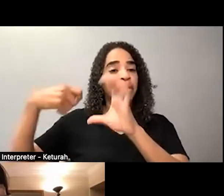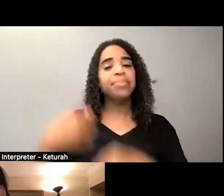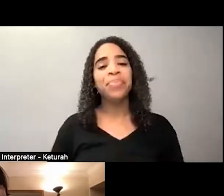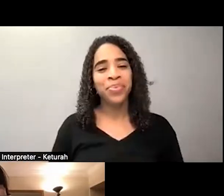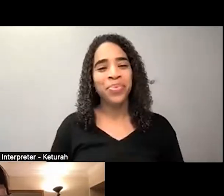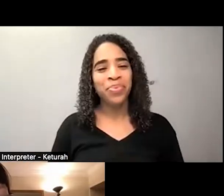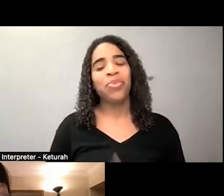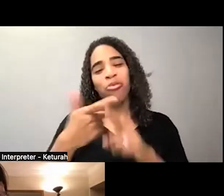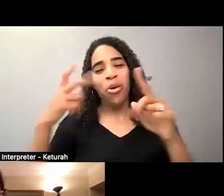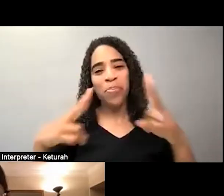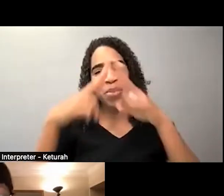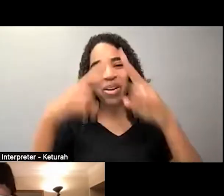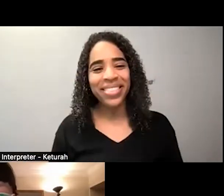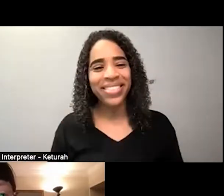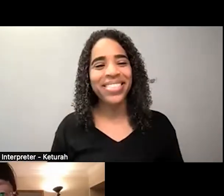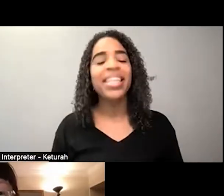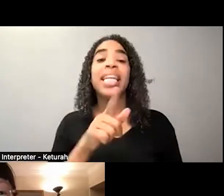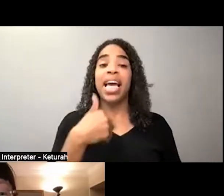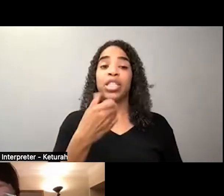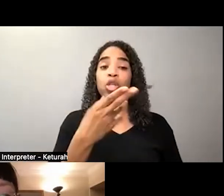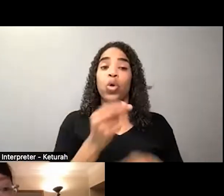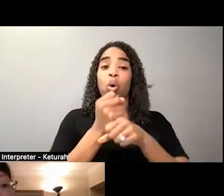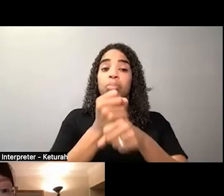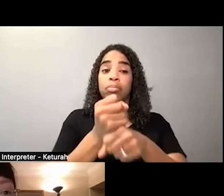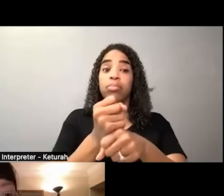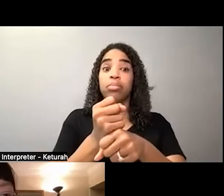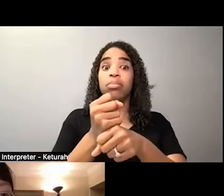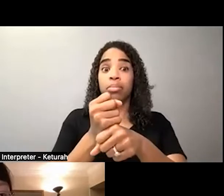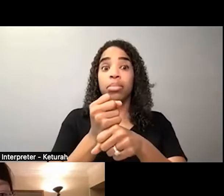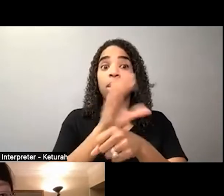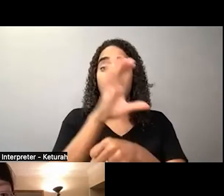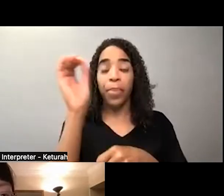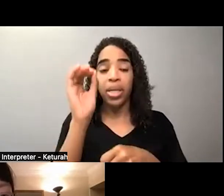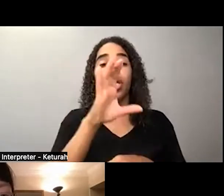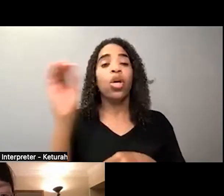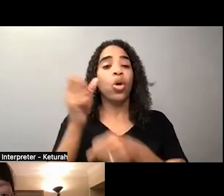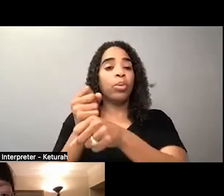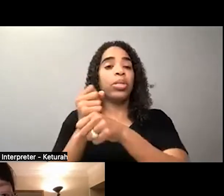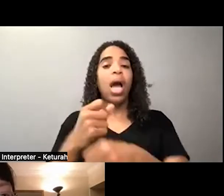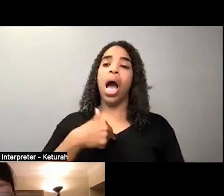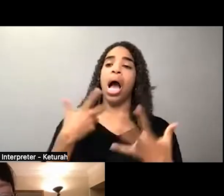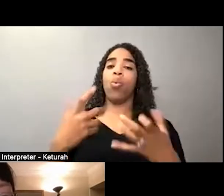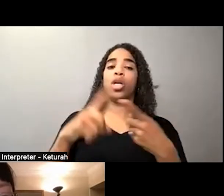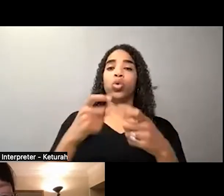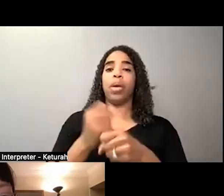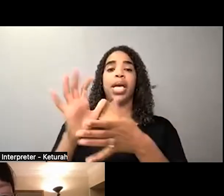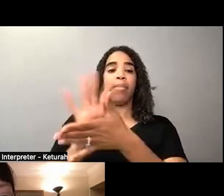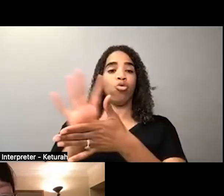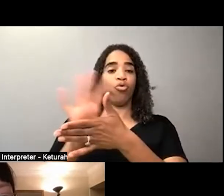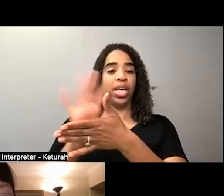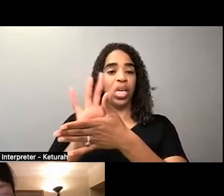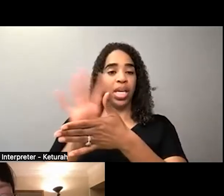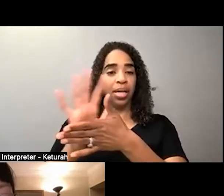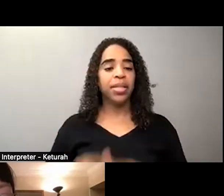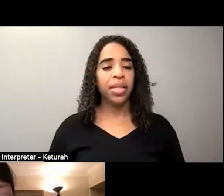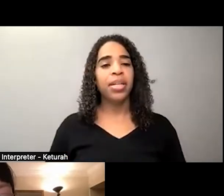in Paris. With his own production company, Vega Alta Films, he co-produced the hybrid feature film, I Want to Make a Movie by Yamit